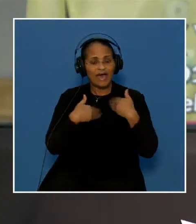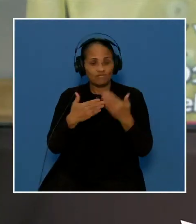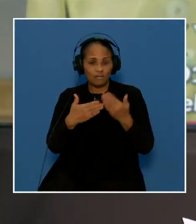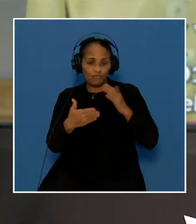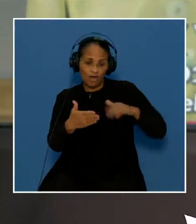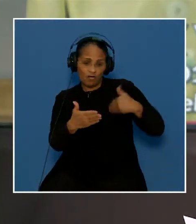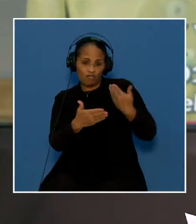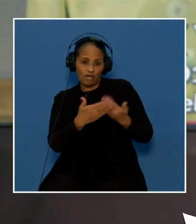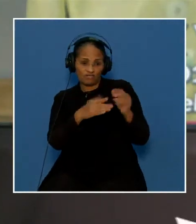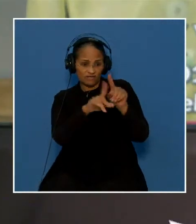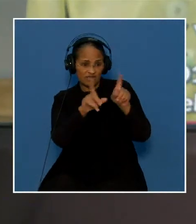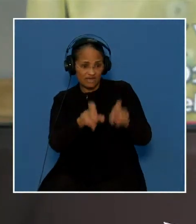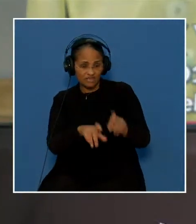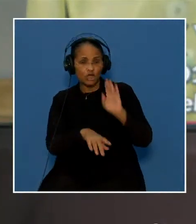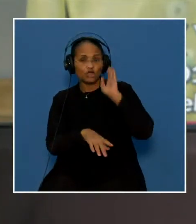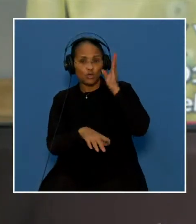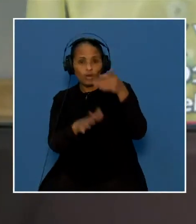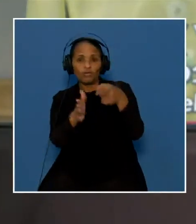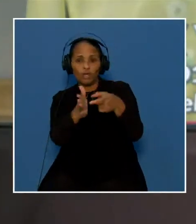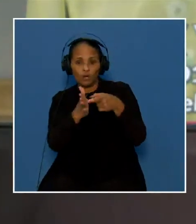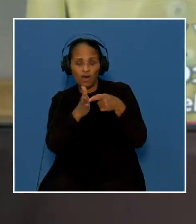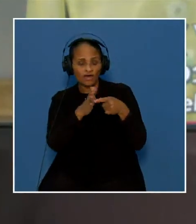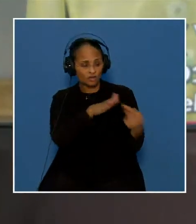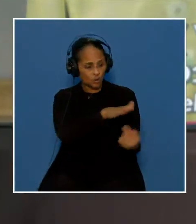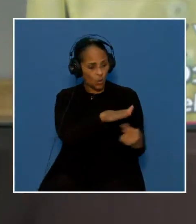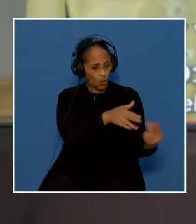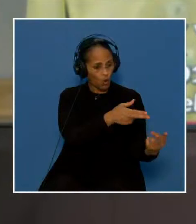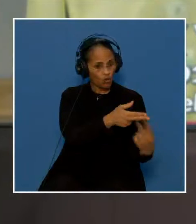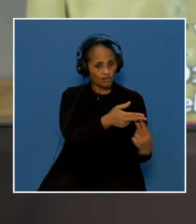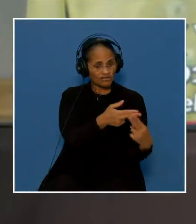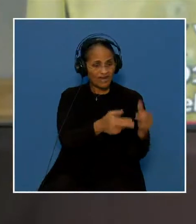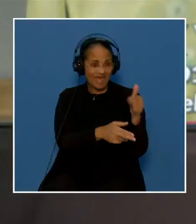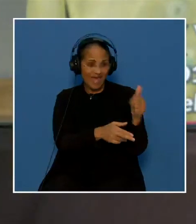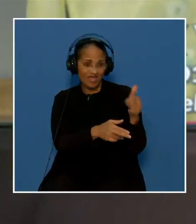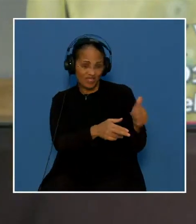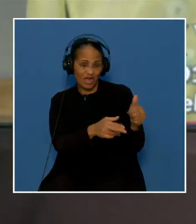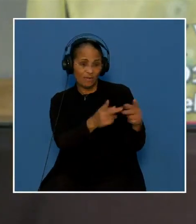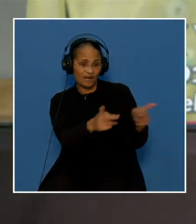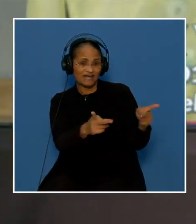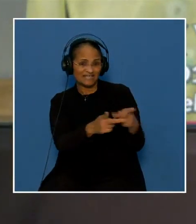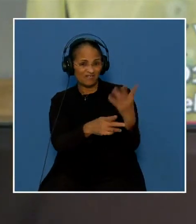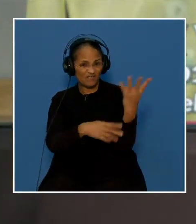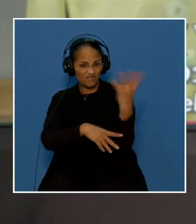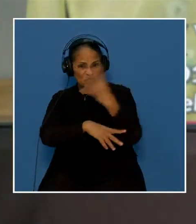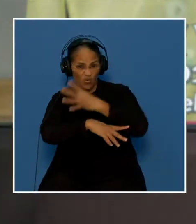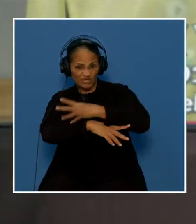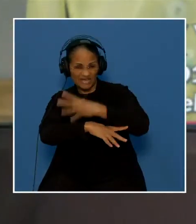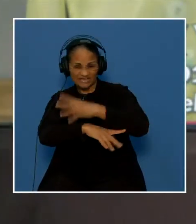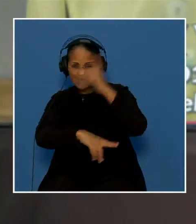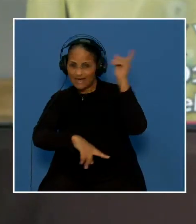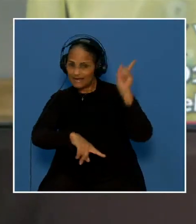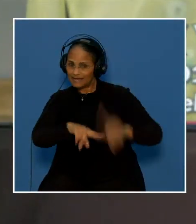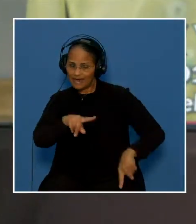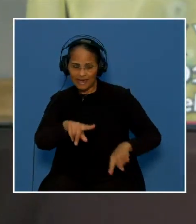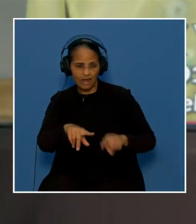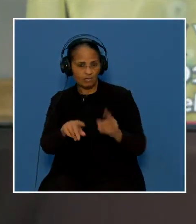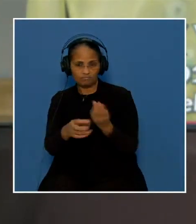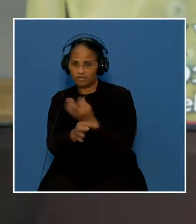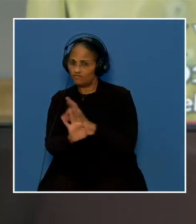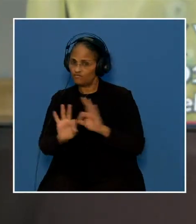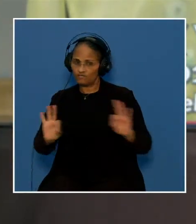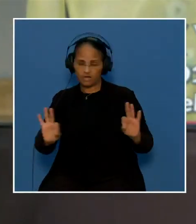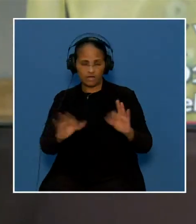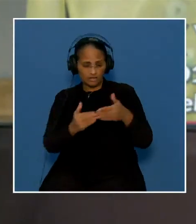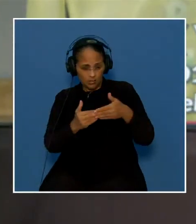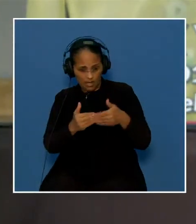pre-arrival test, they will be required to quarantine in their accommodation for 4 days and cannot be released from quarantine